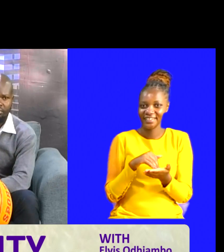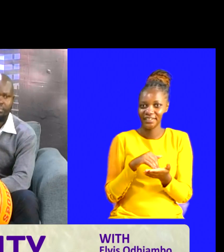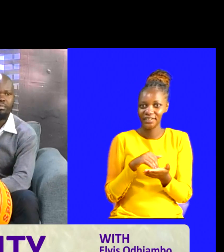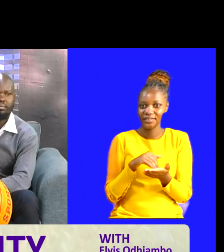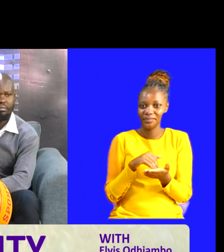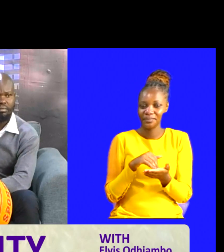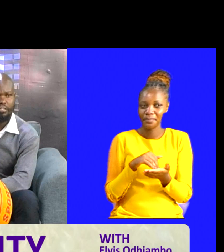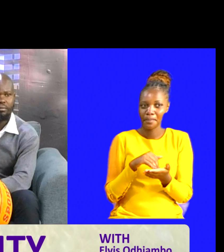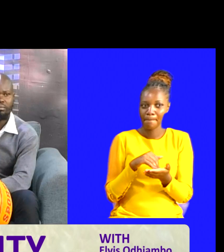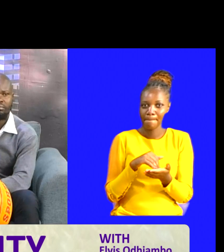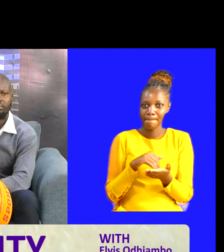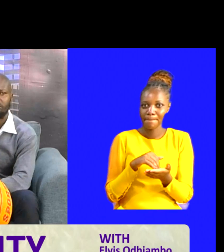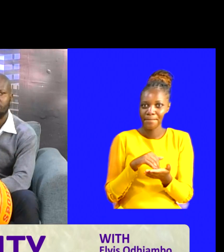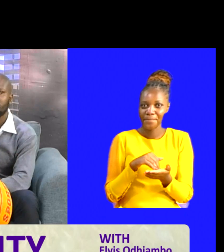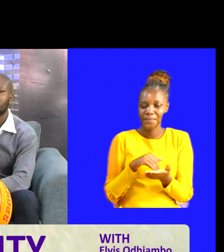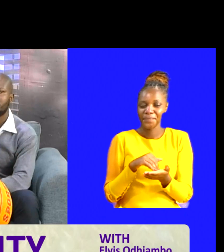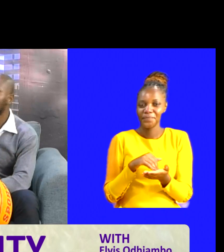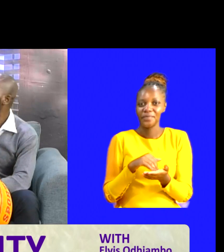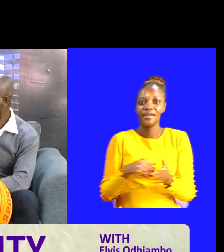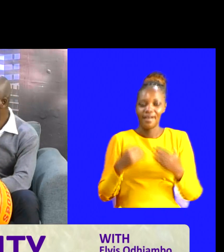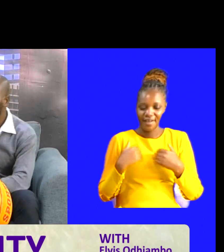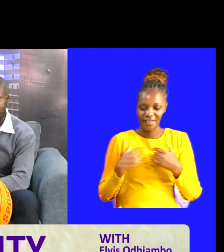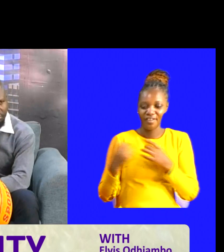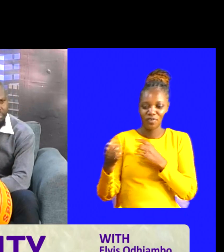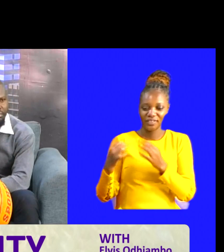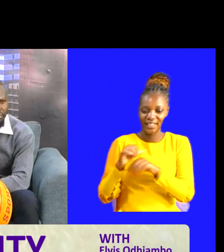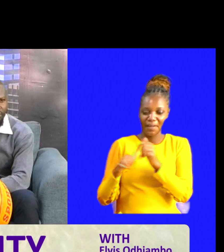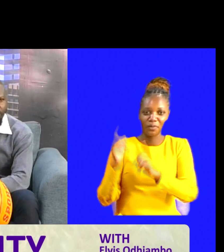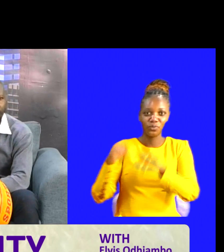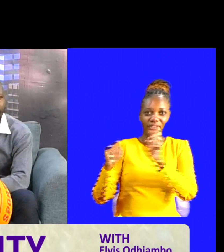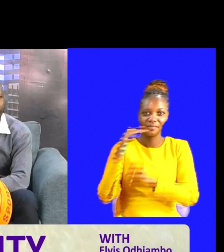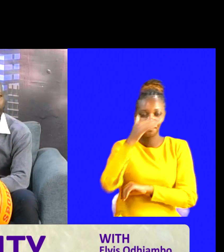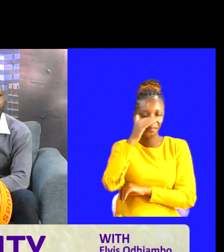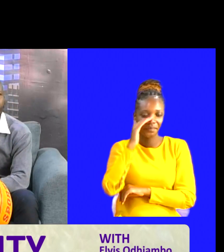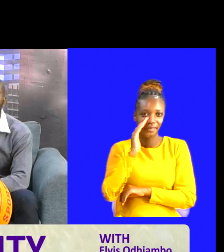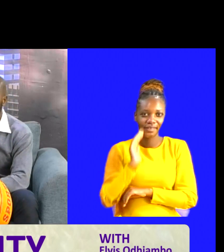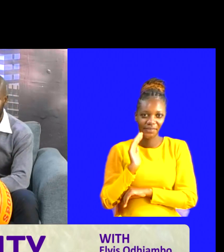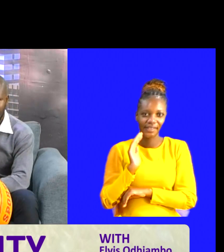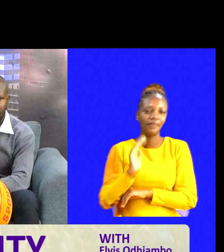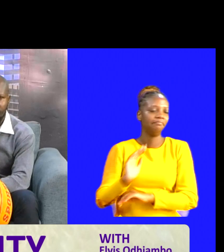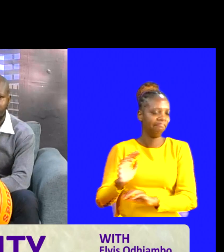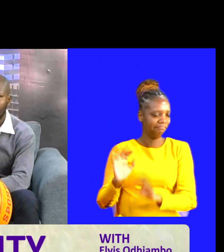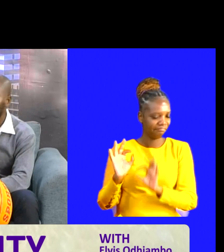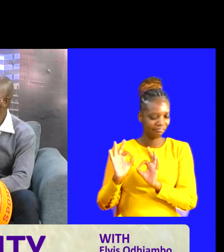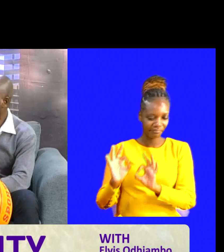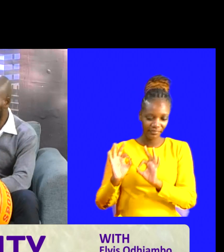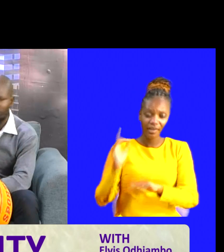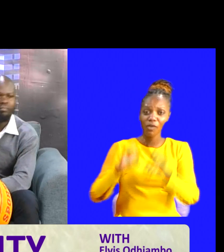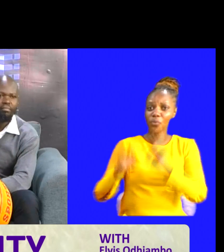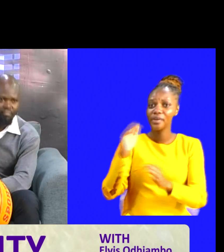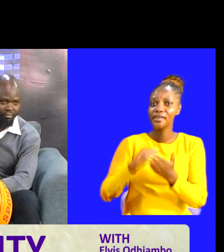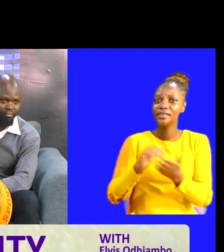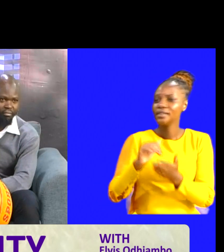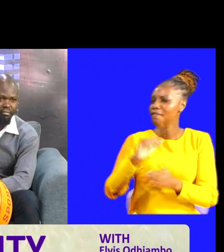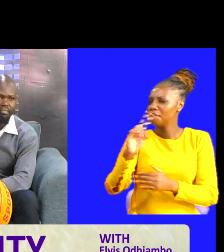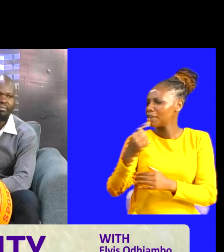flying the Kenyan flag high is concerned, ELVIS Kipchoge doing us, making us proud once again. Not for the first, not